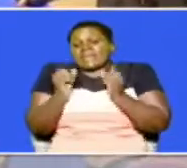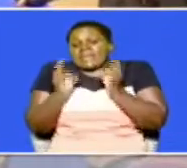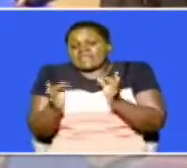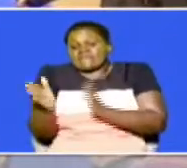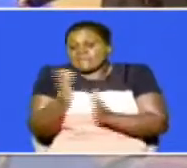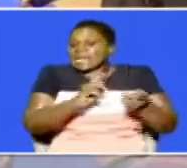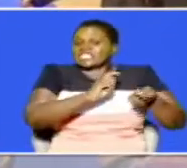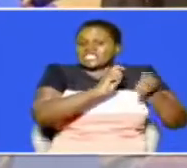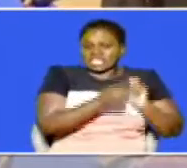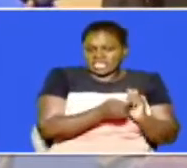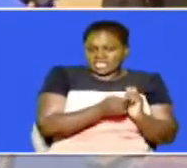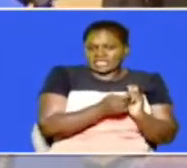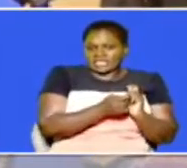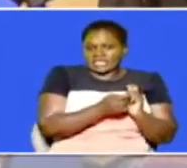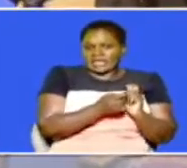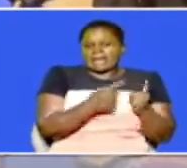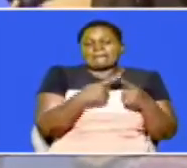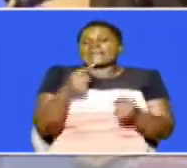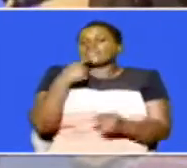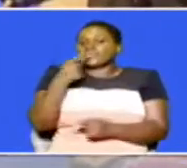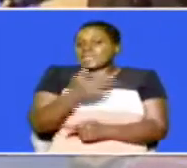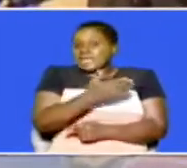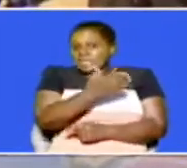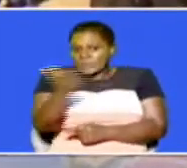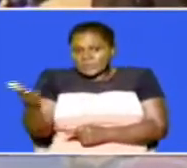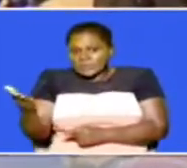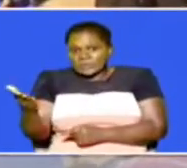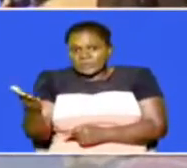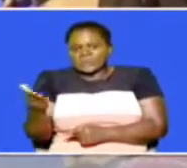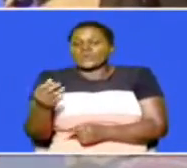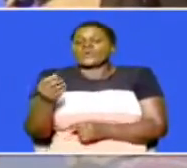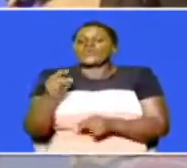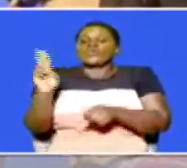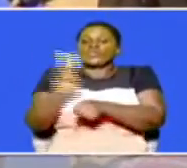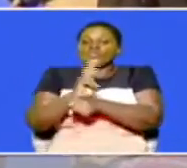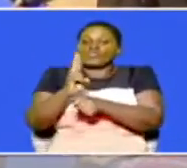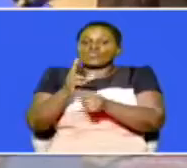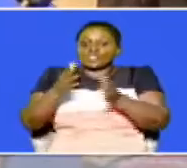change, we want to drive. We want to come by road.